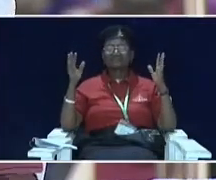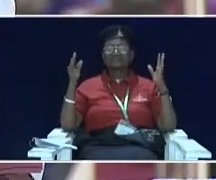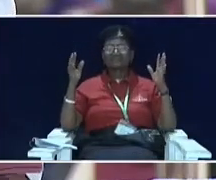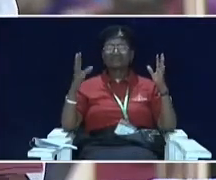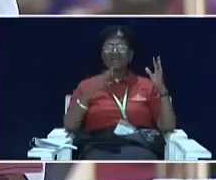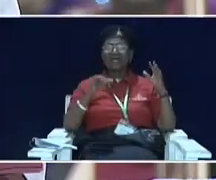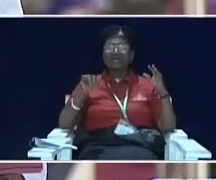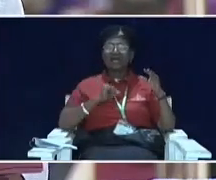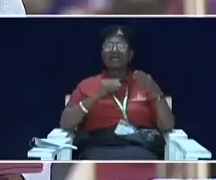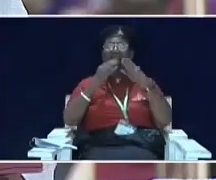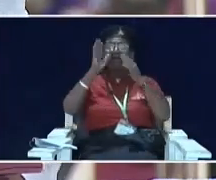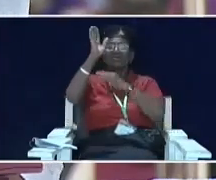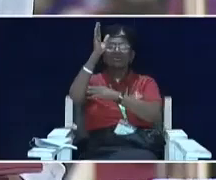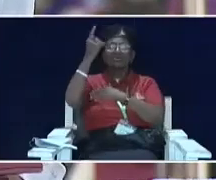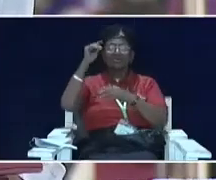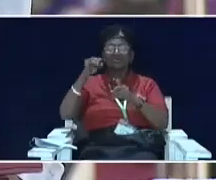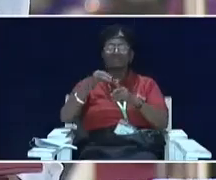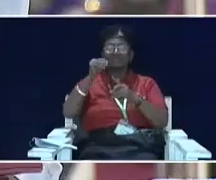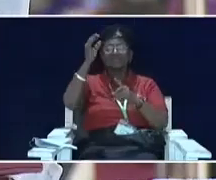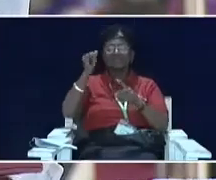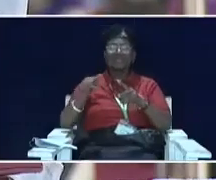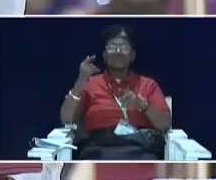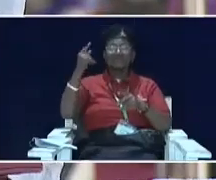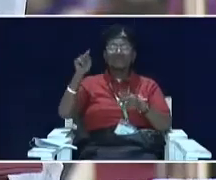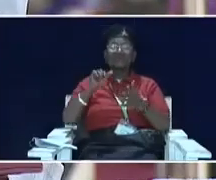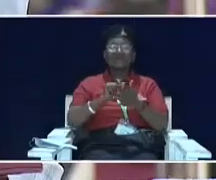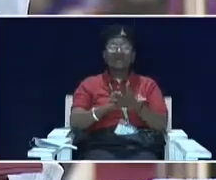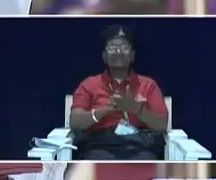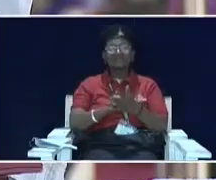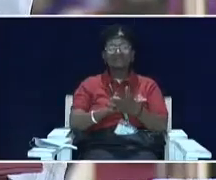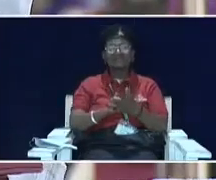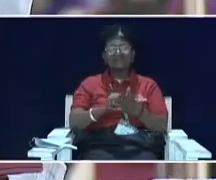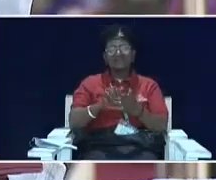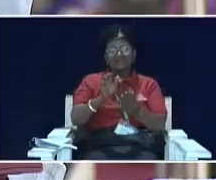And I thank God especially for that little child.